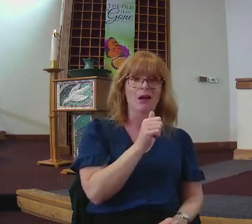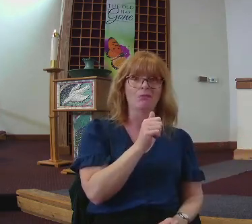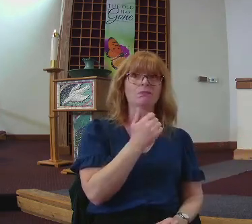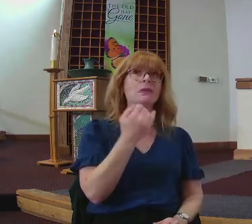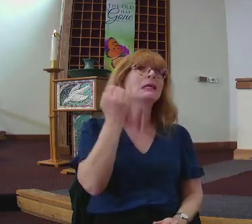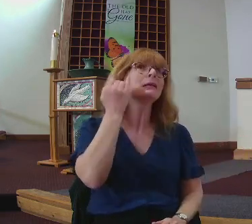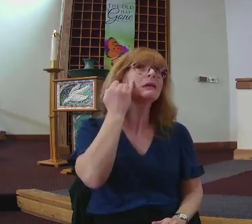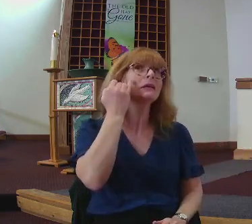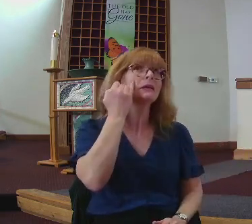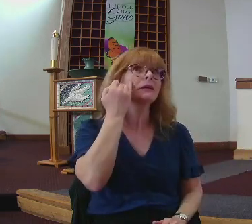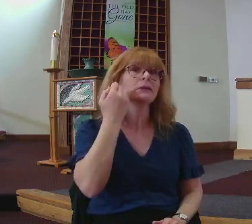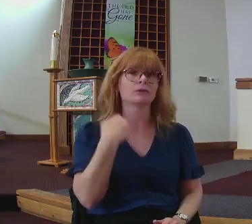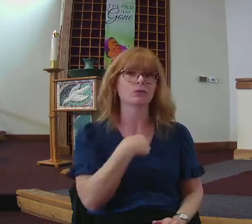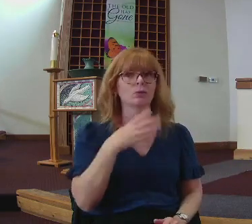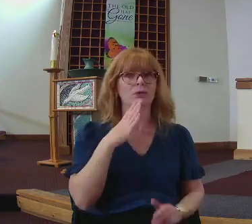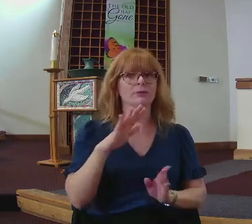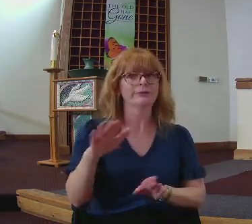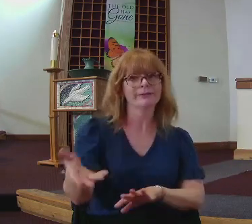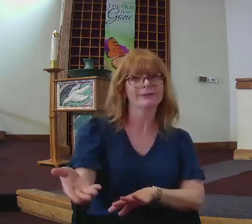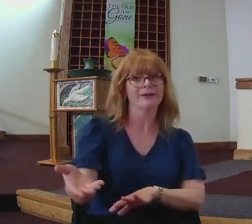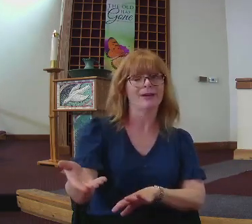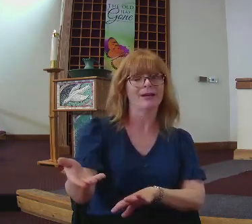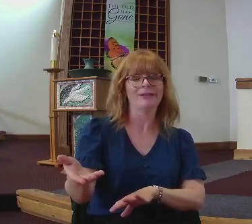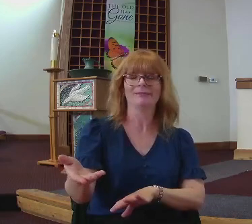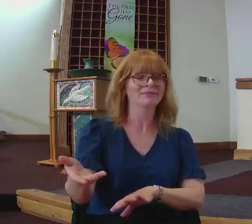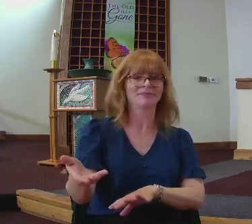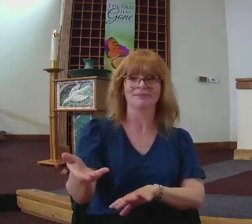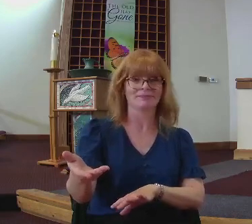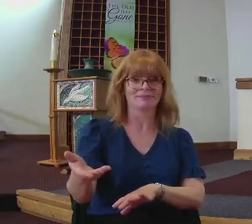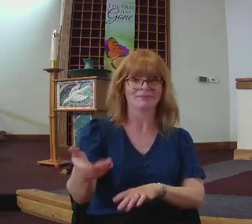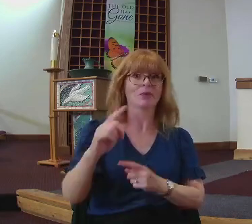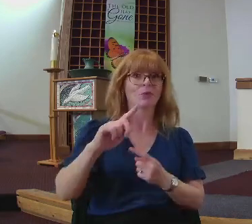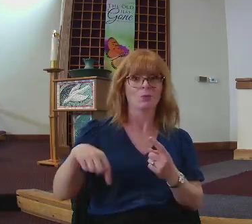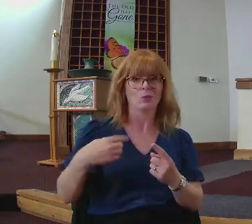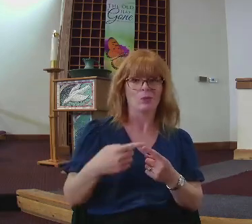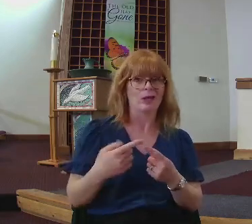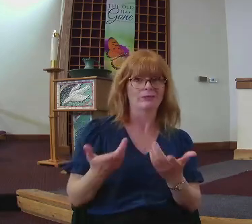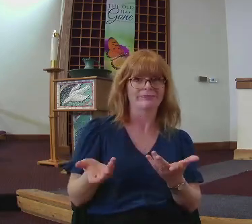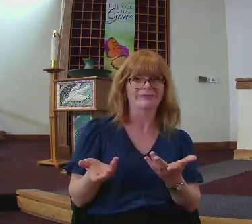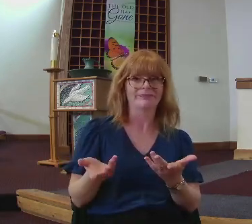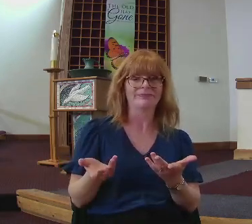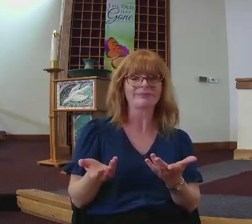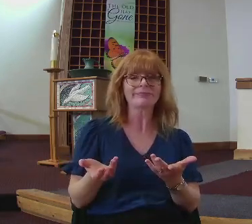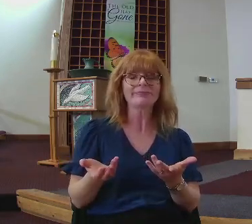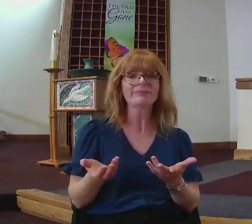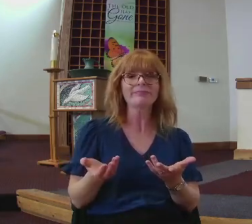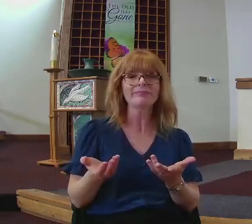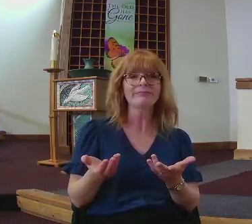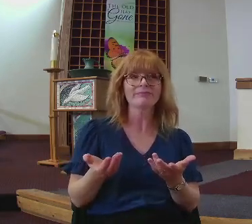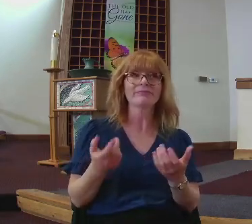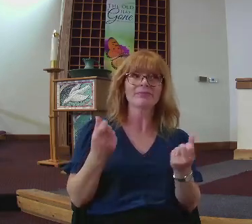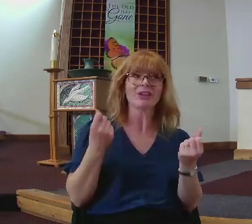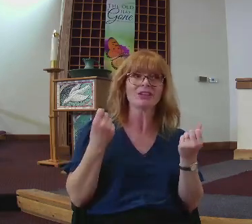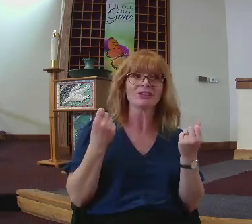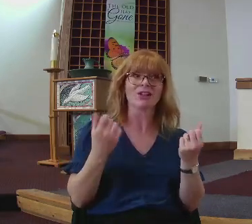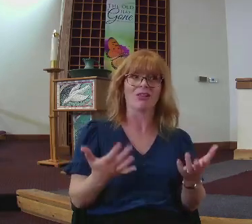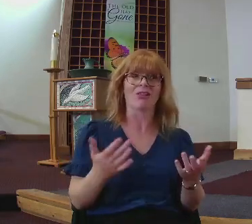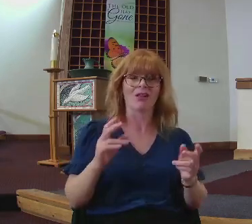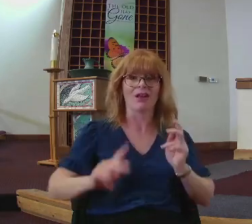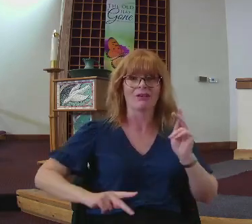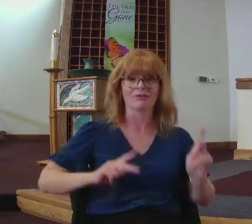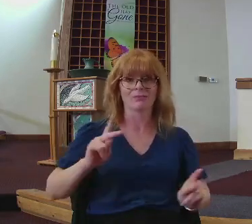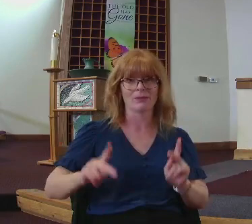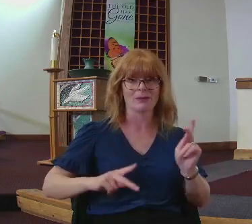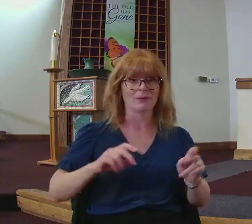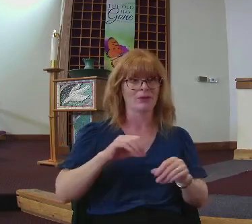we will die. It is a matter of when. And my friends, there are a lot of people in